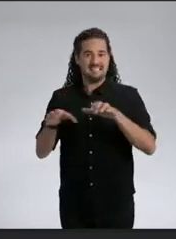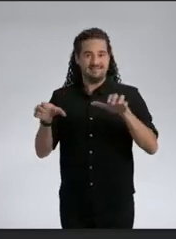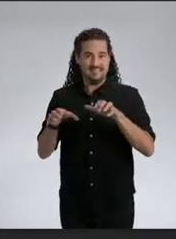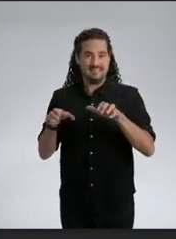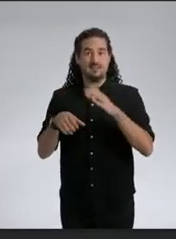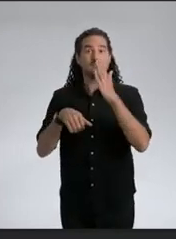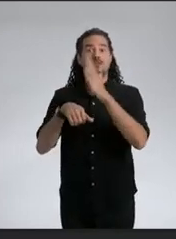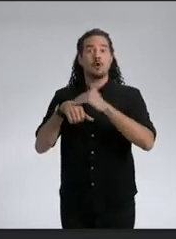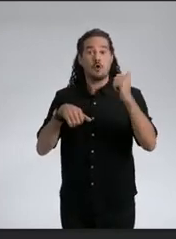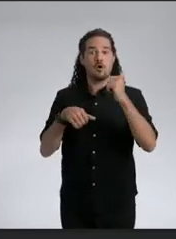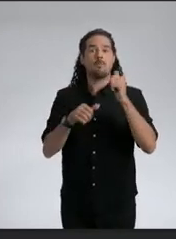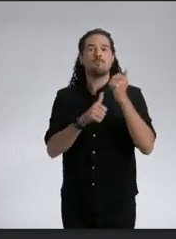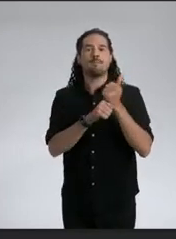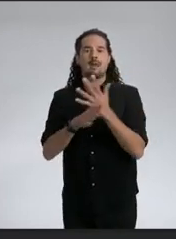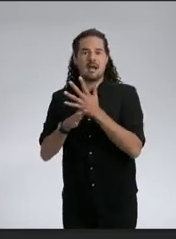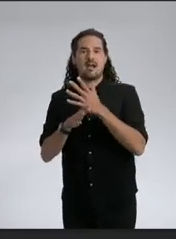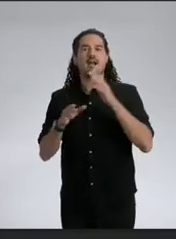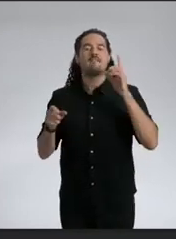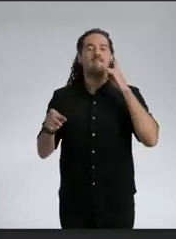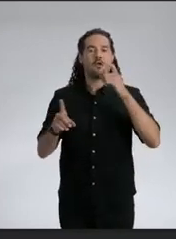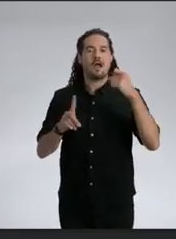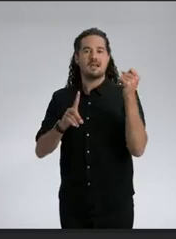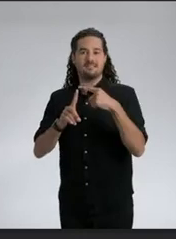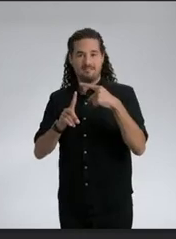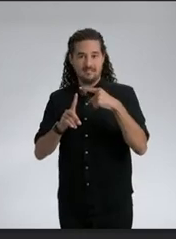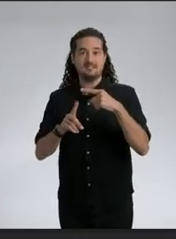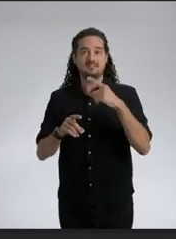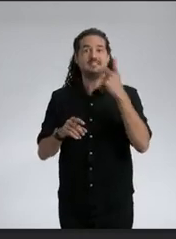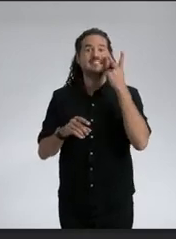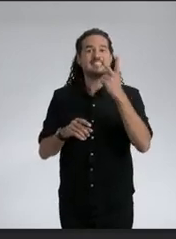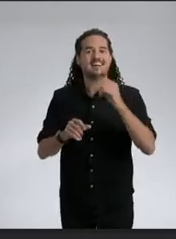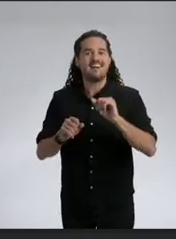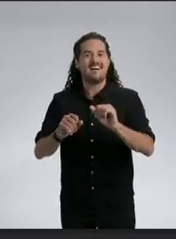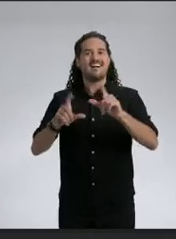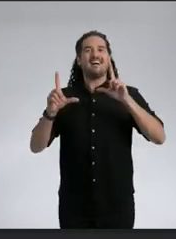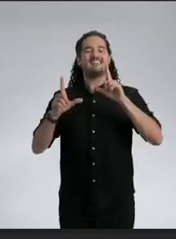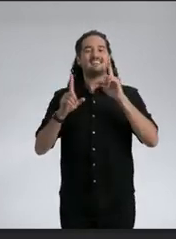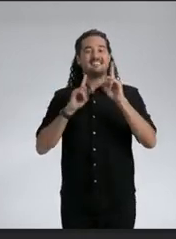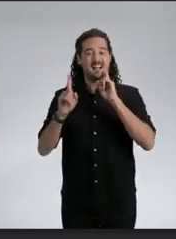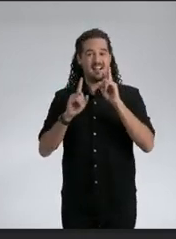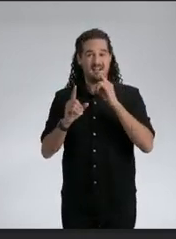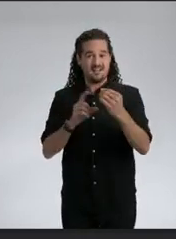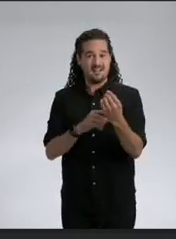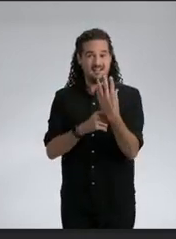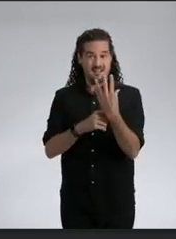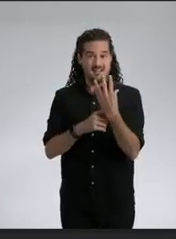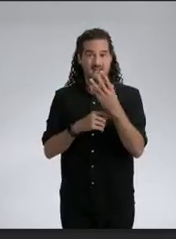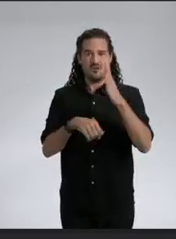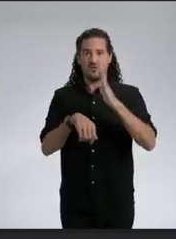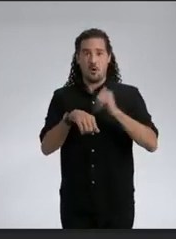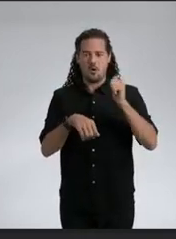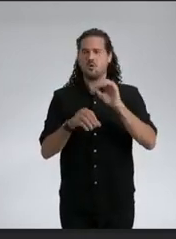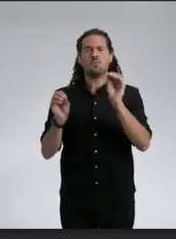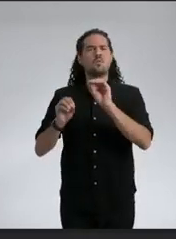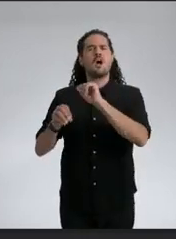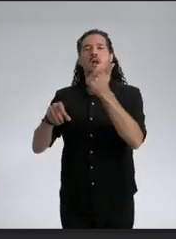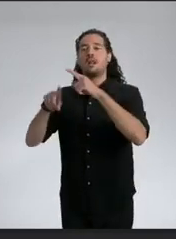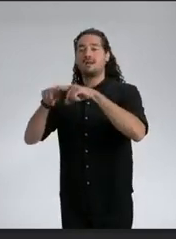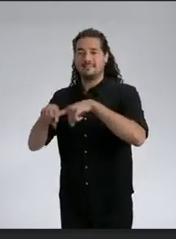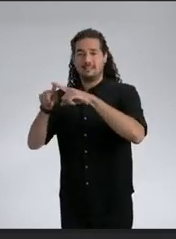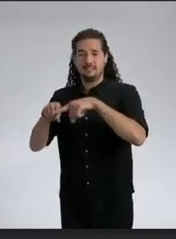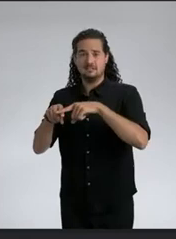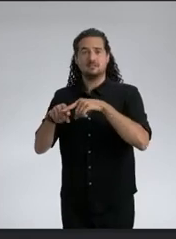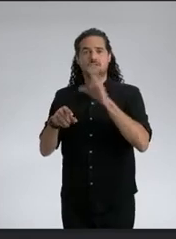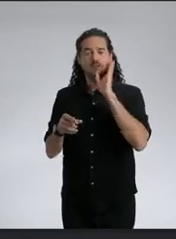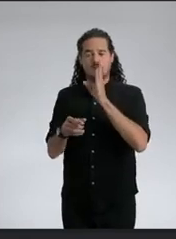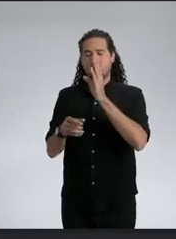is when the system presents that confirmation dialog you saw earlier. You can call this without any extra conditionals. It'll return immediately if the user is